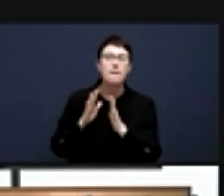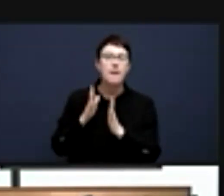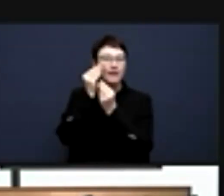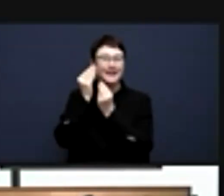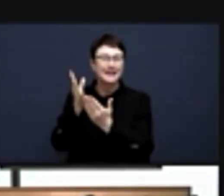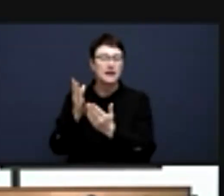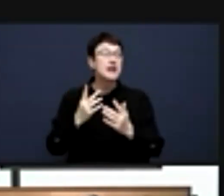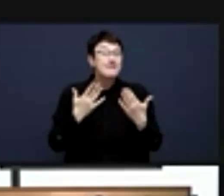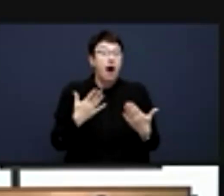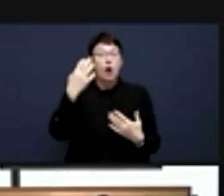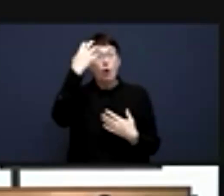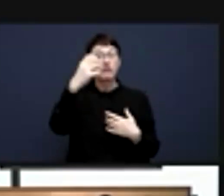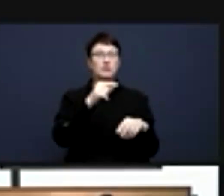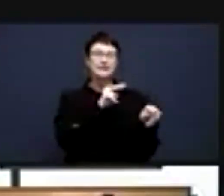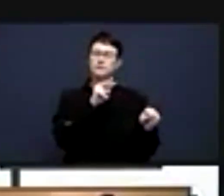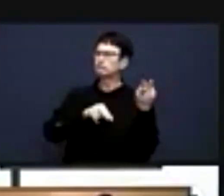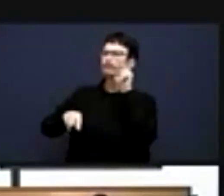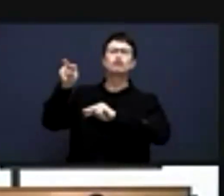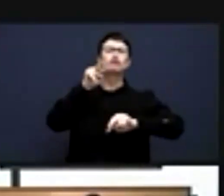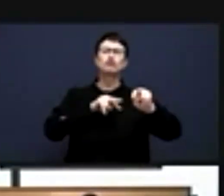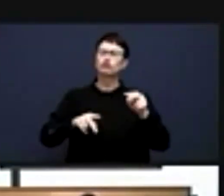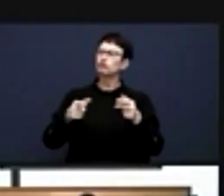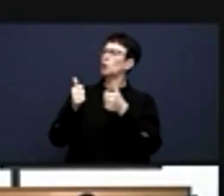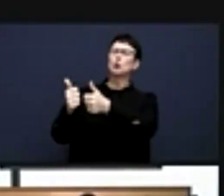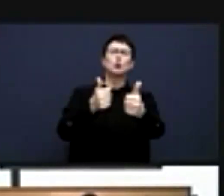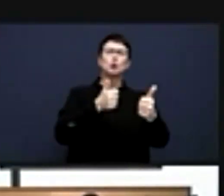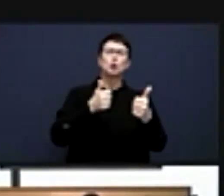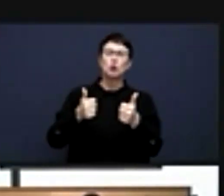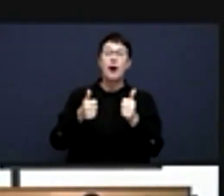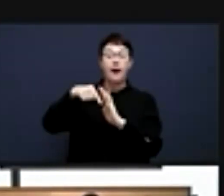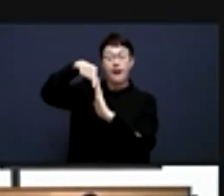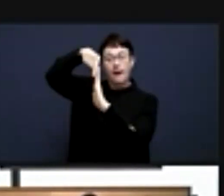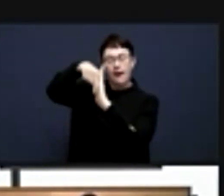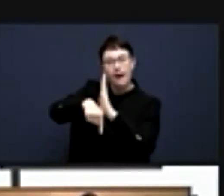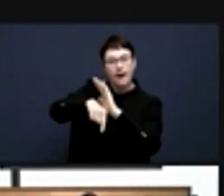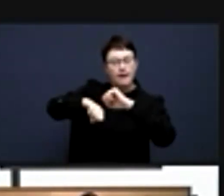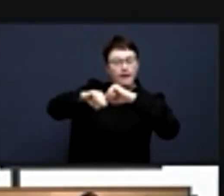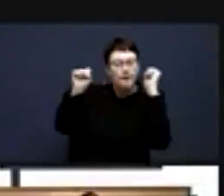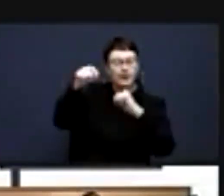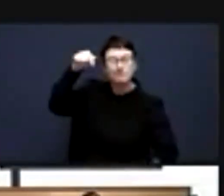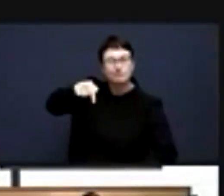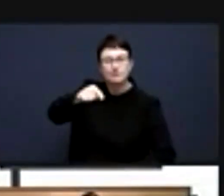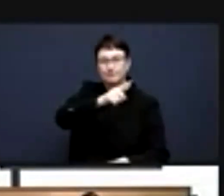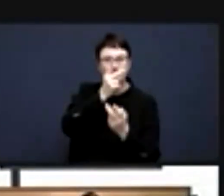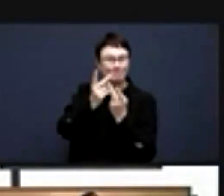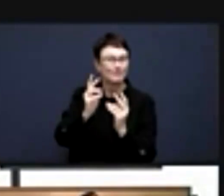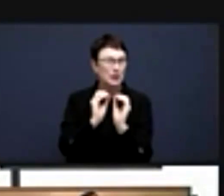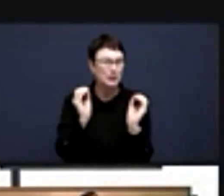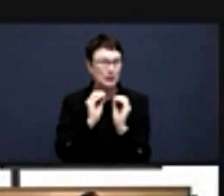see that the feedback mechanism as well that should be provided in this